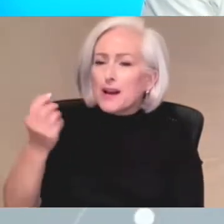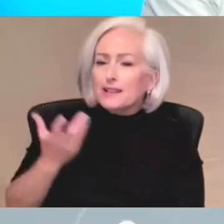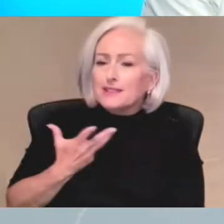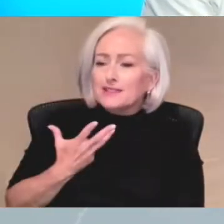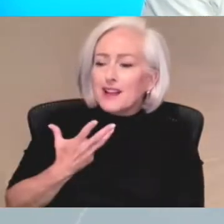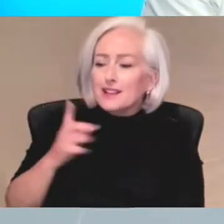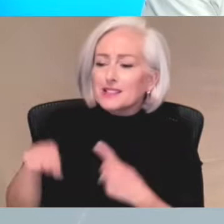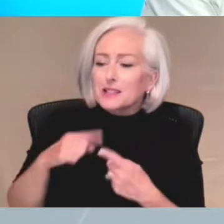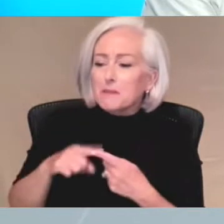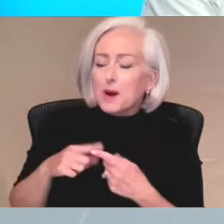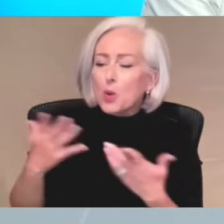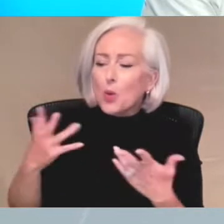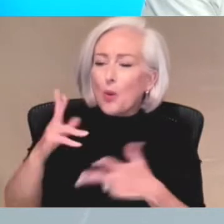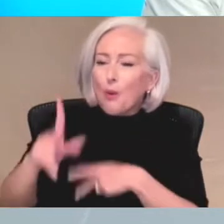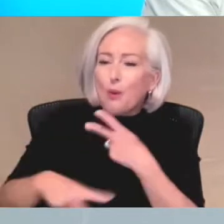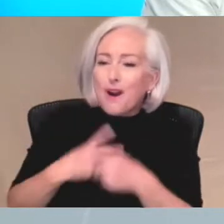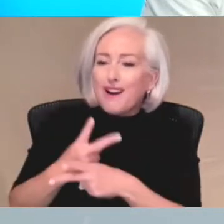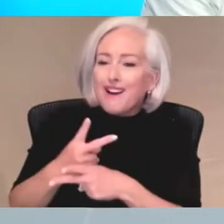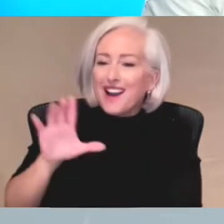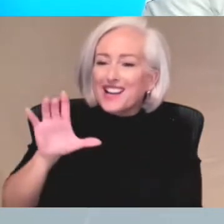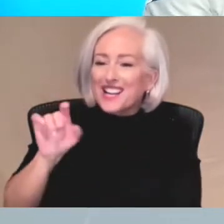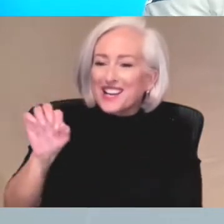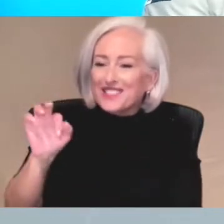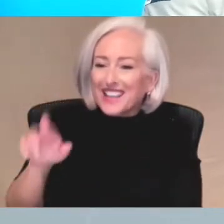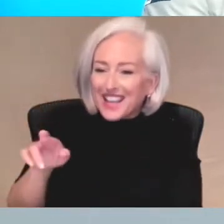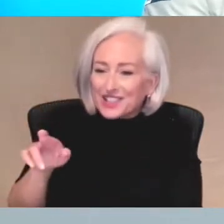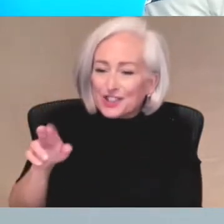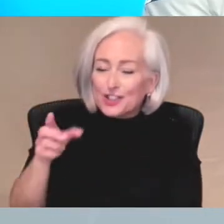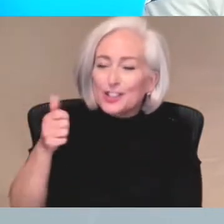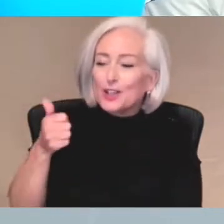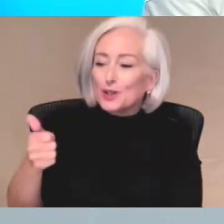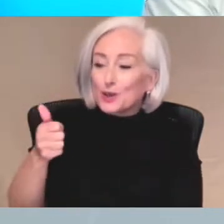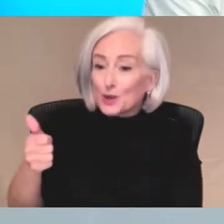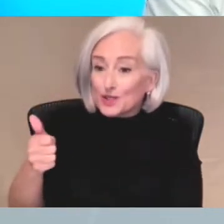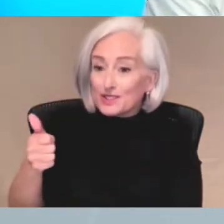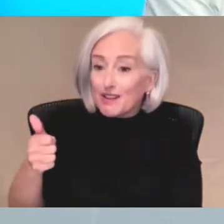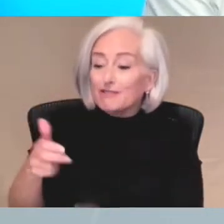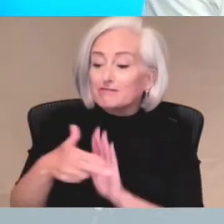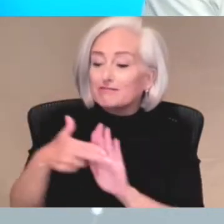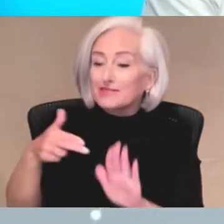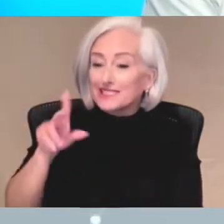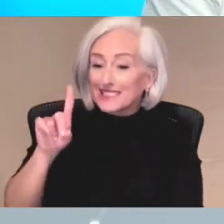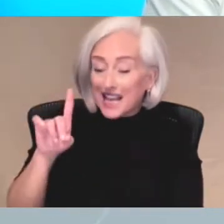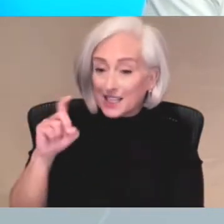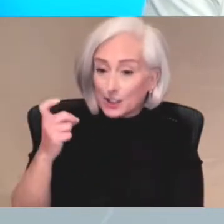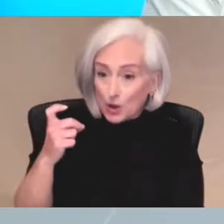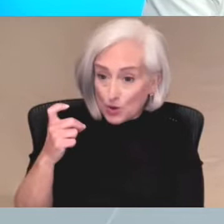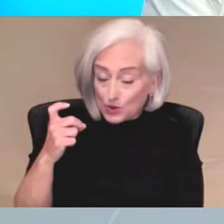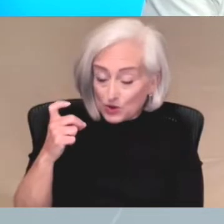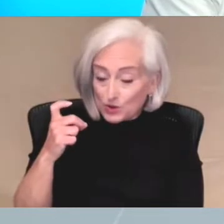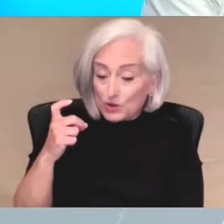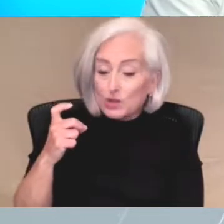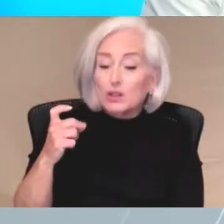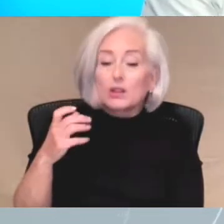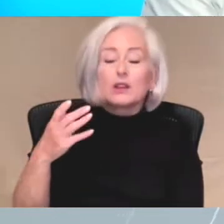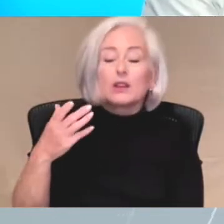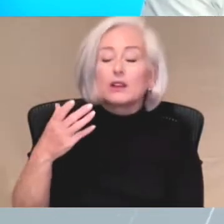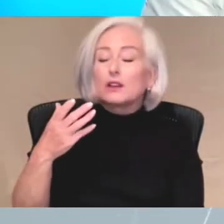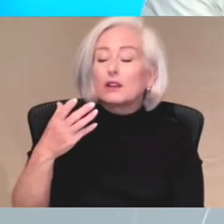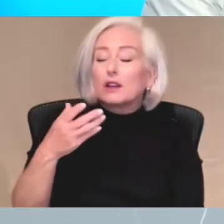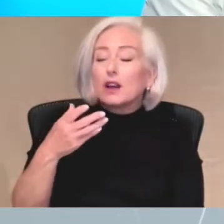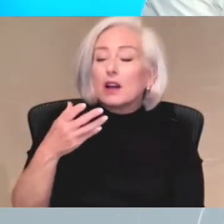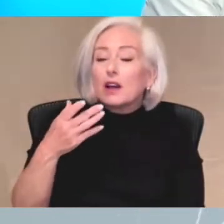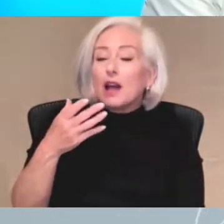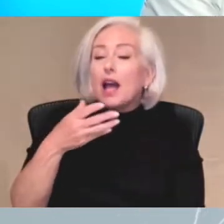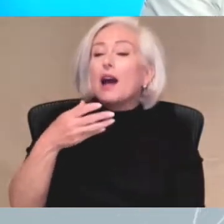what type of cancer that you were diagnosed with, and